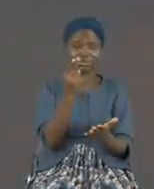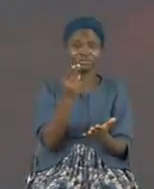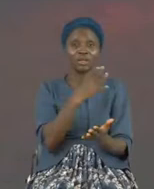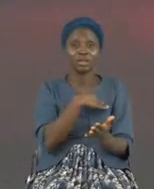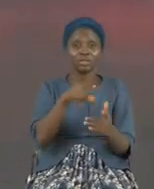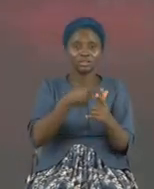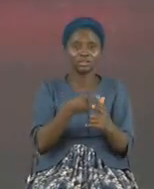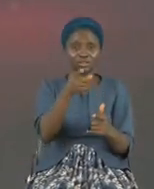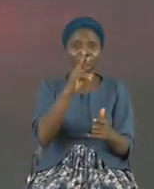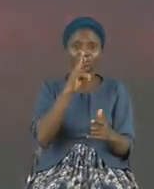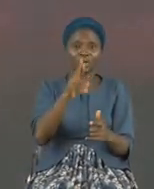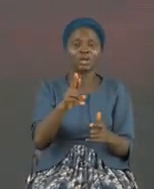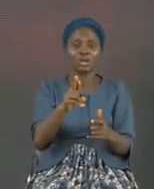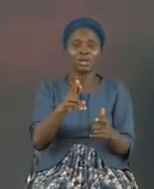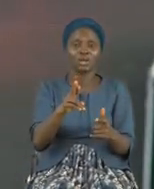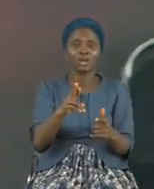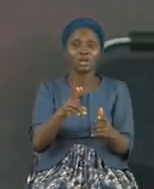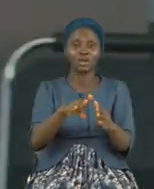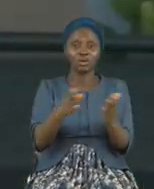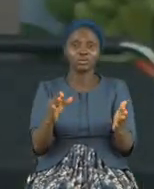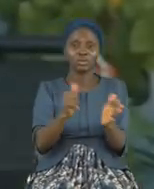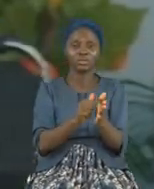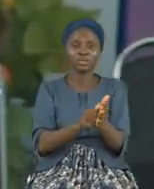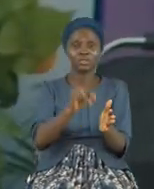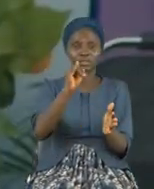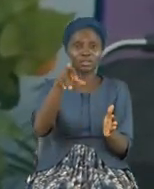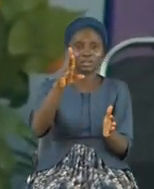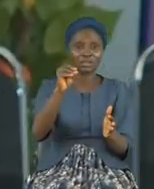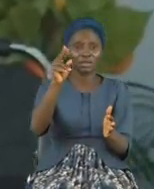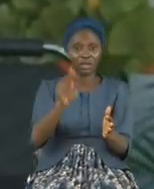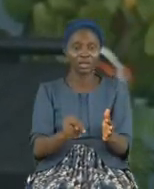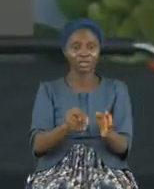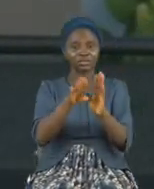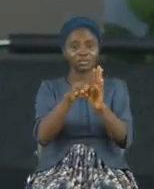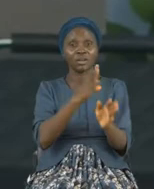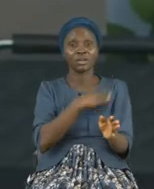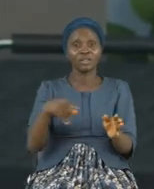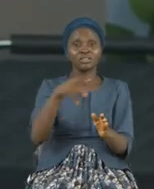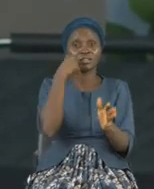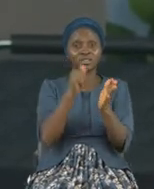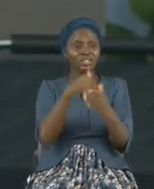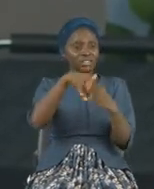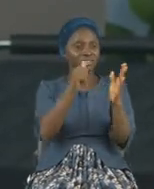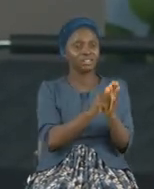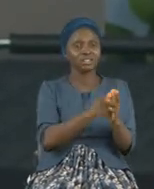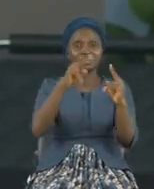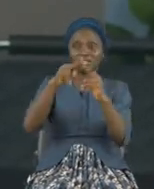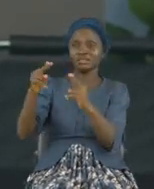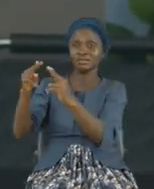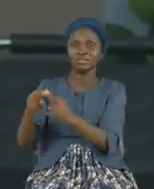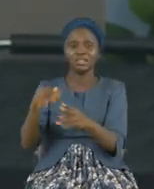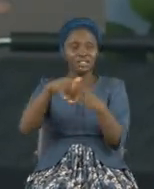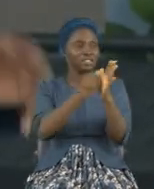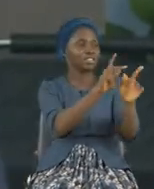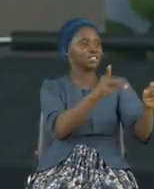that iron door, and they said in that village, in that place, that no open